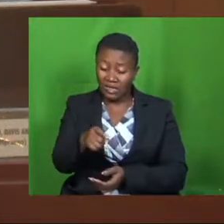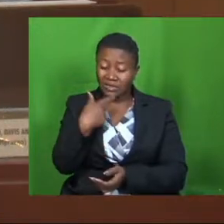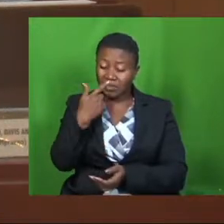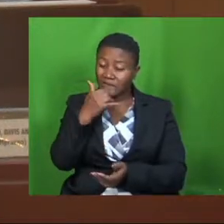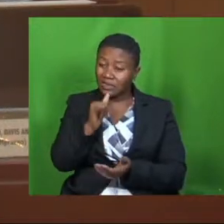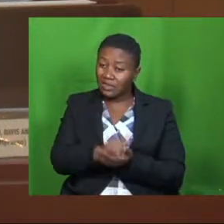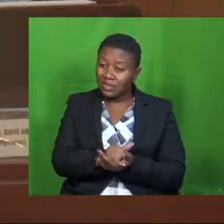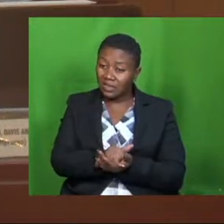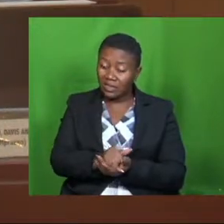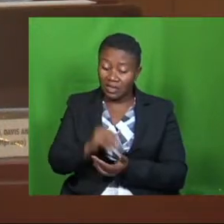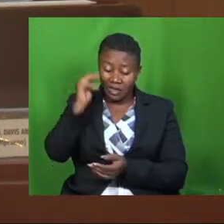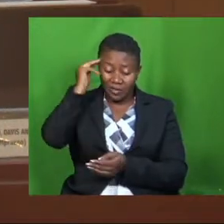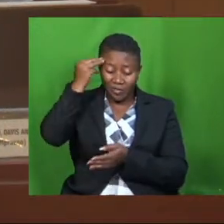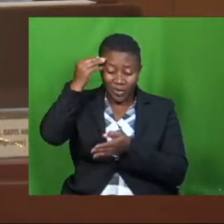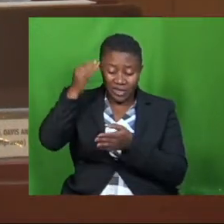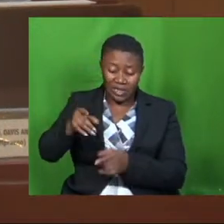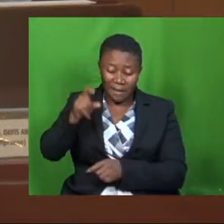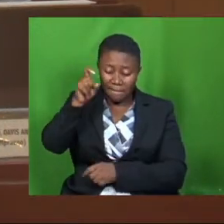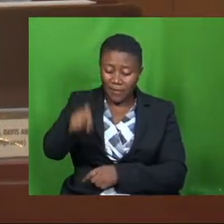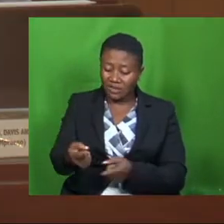ministers shall,